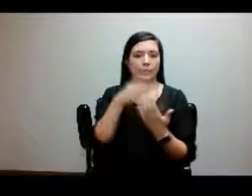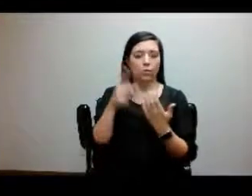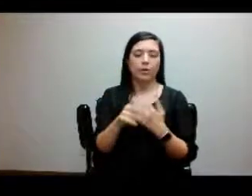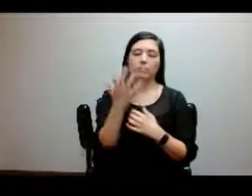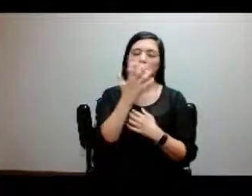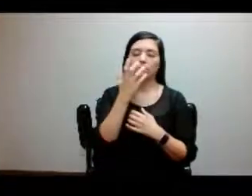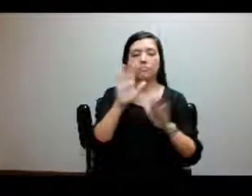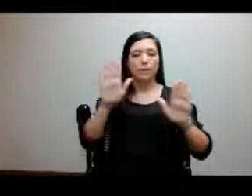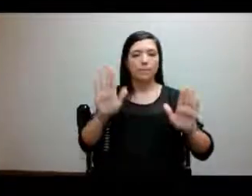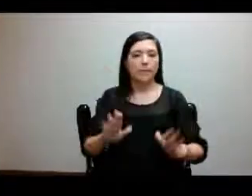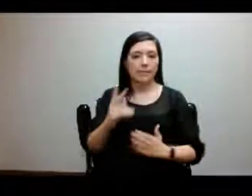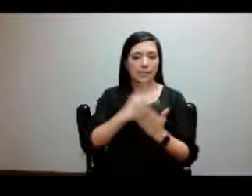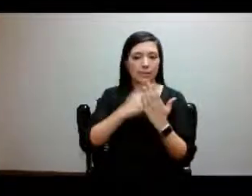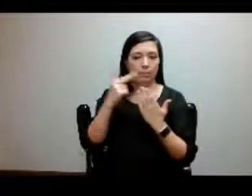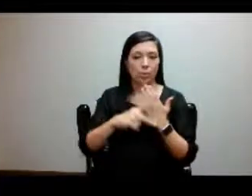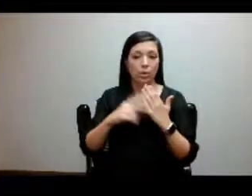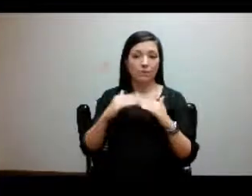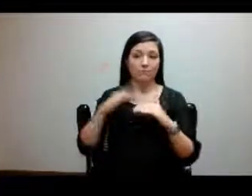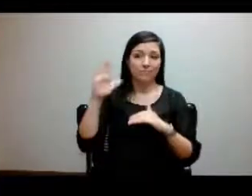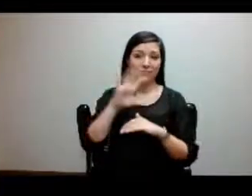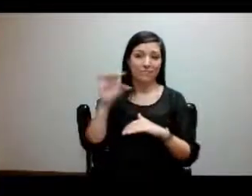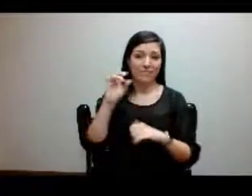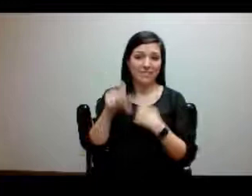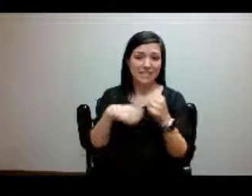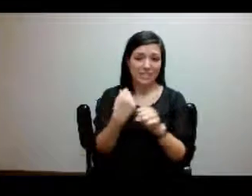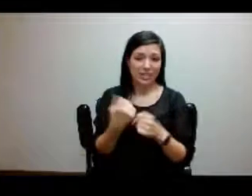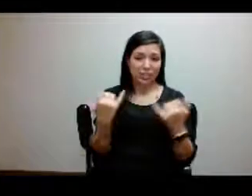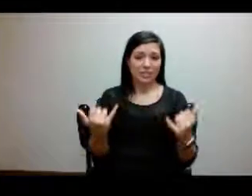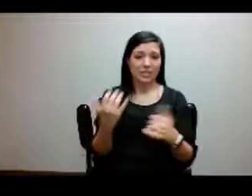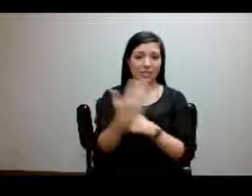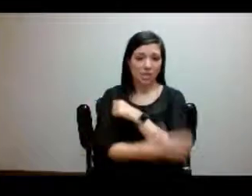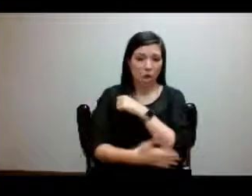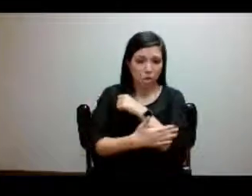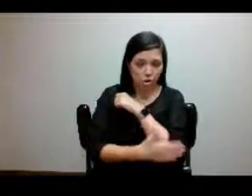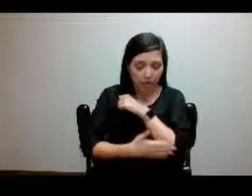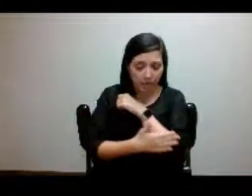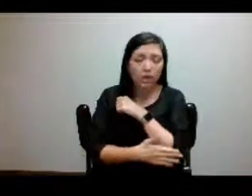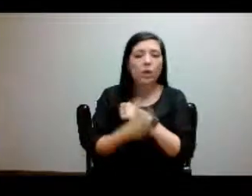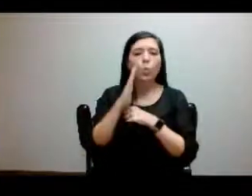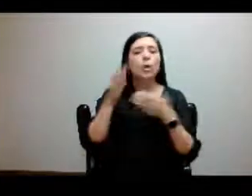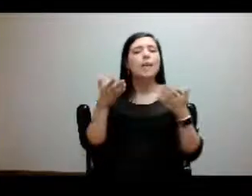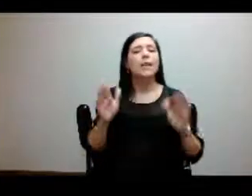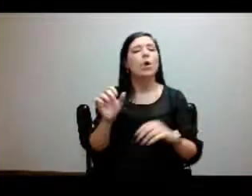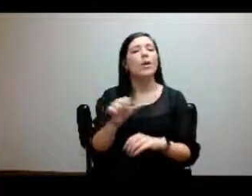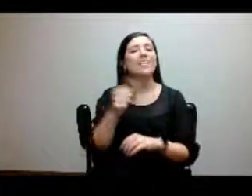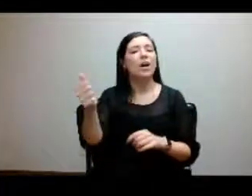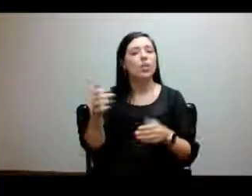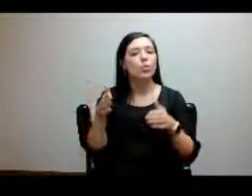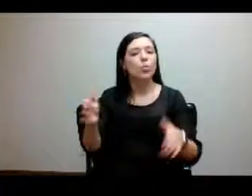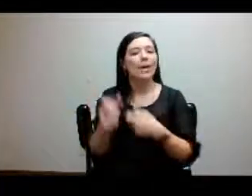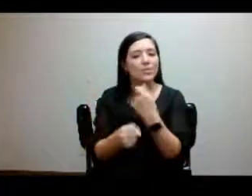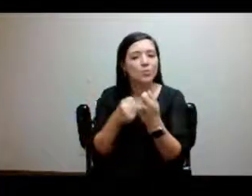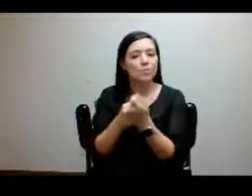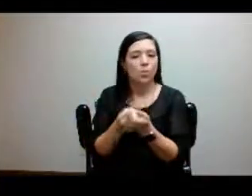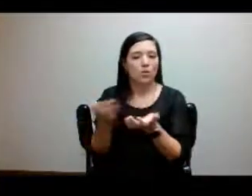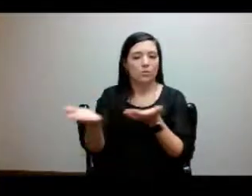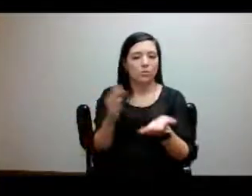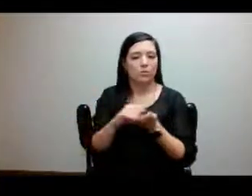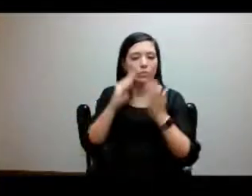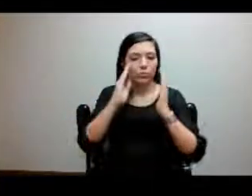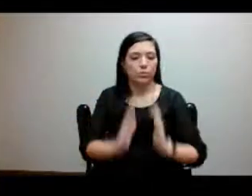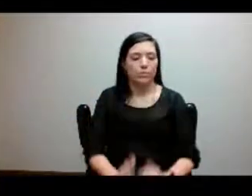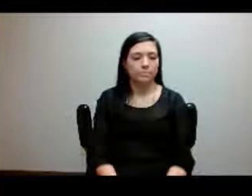program with more than 50 years tradition in this country and will allow us another opportunity to support and serve our students.